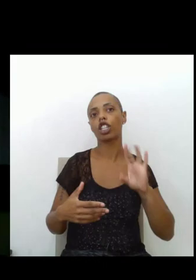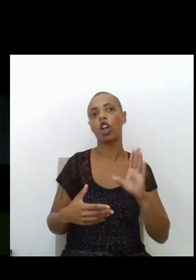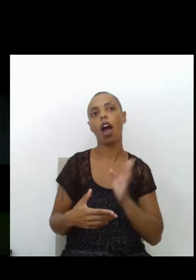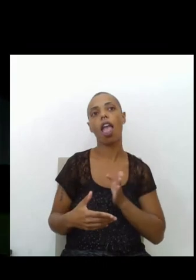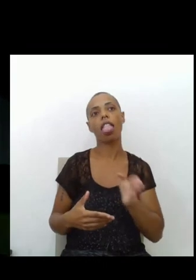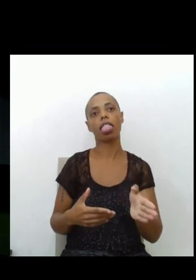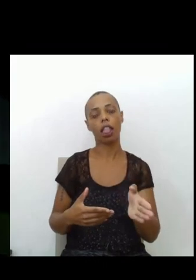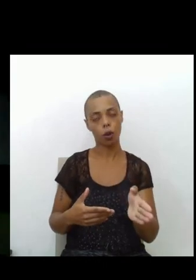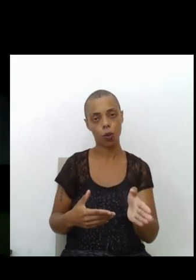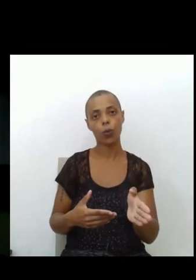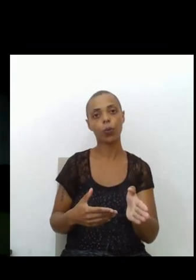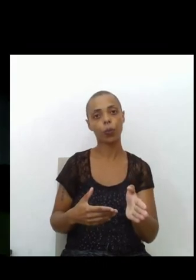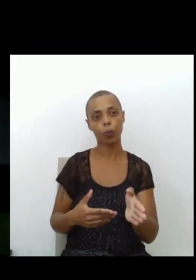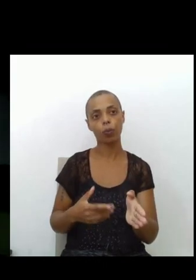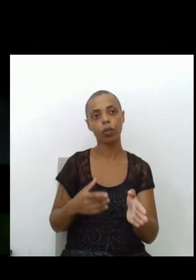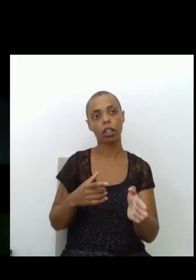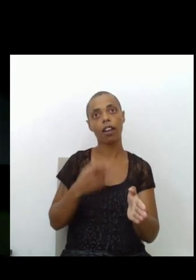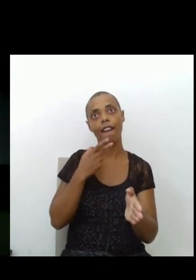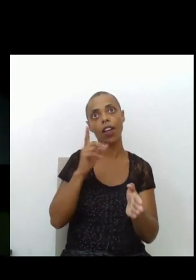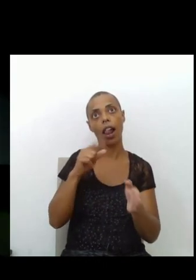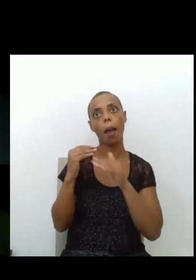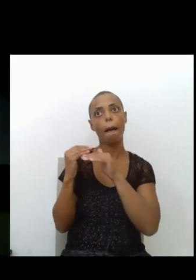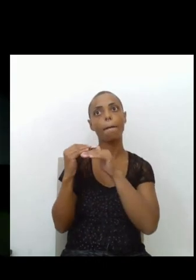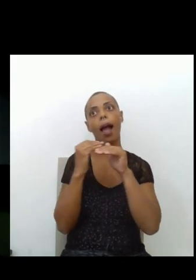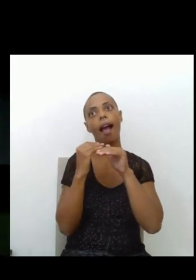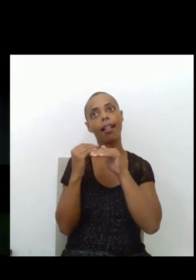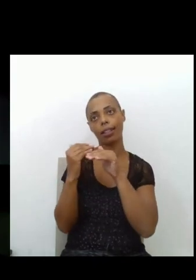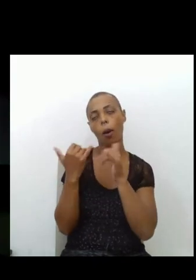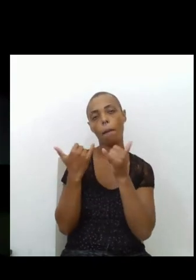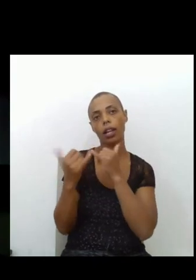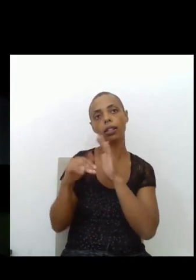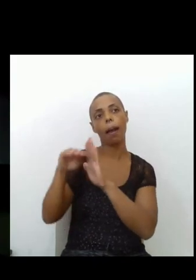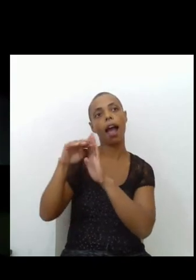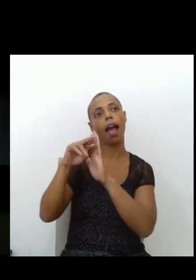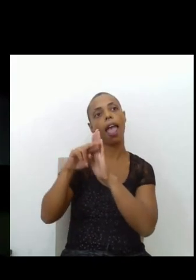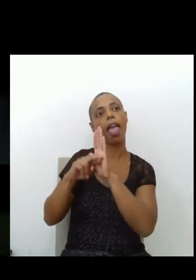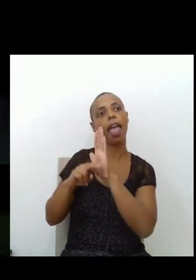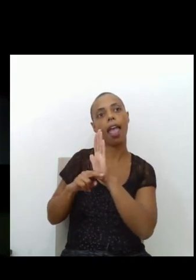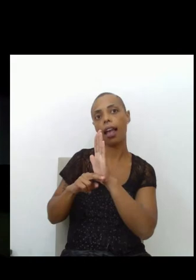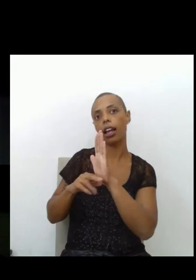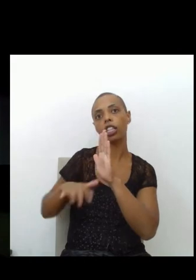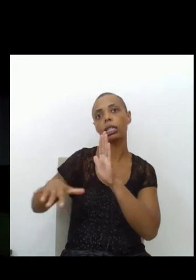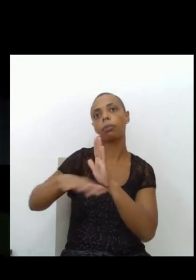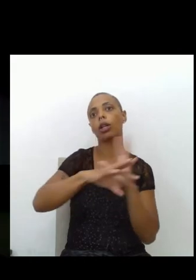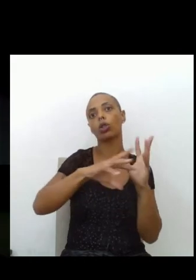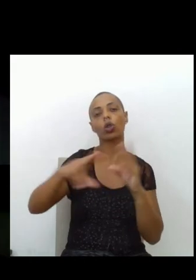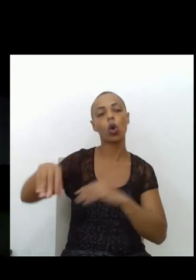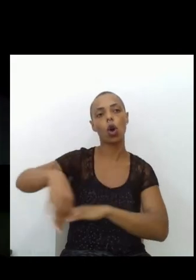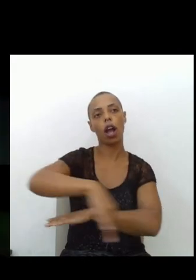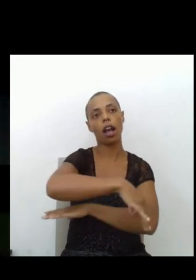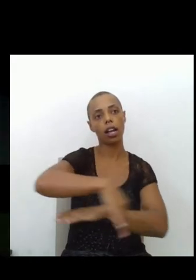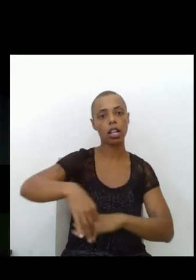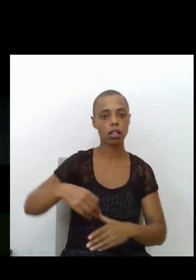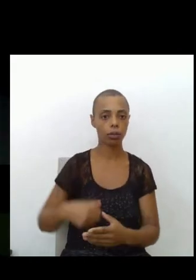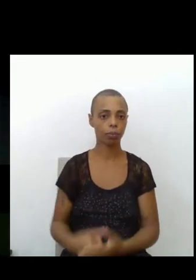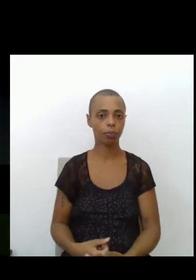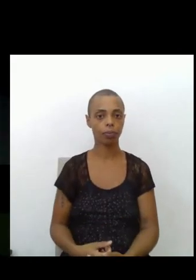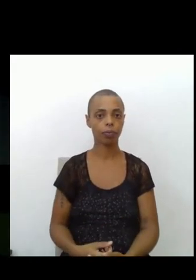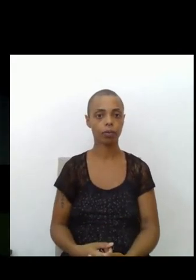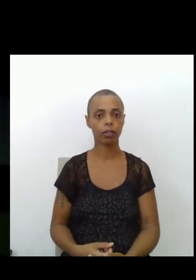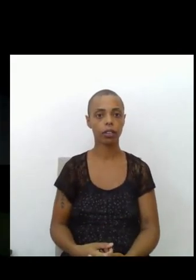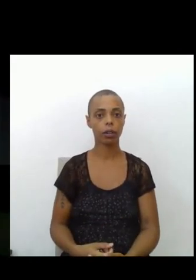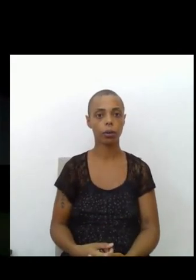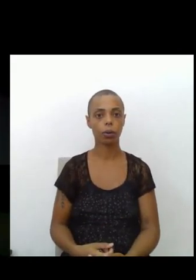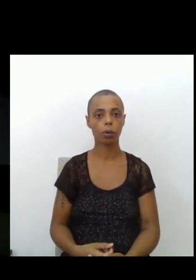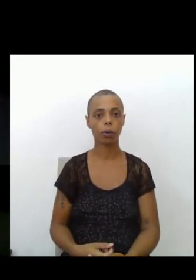they go beyond the heteronormative standards that will determine the special spatial